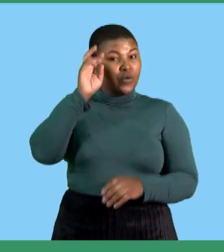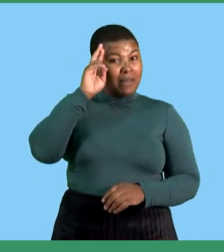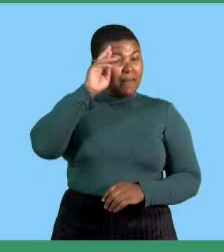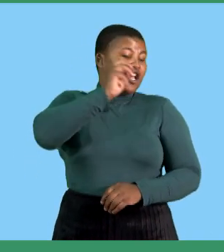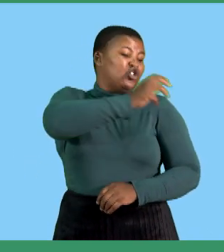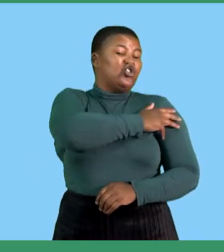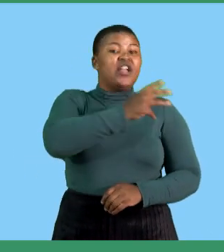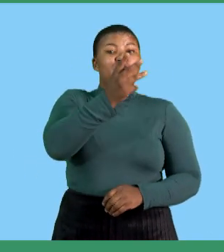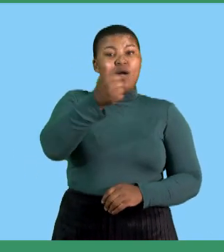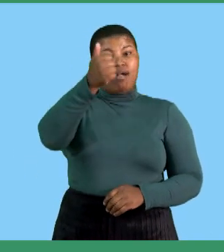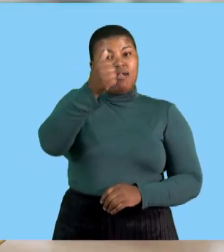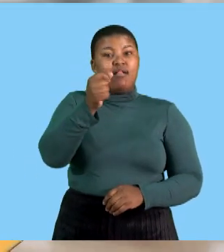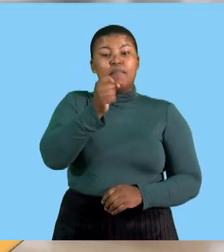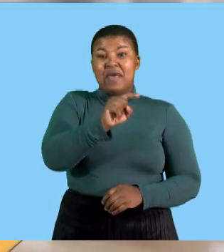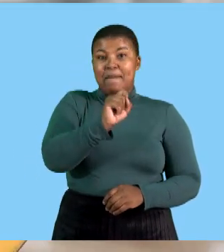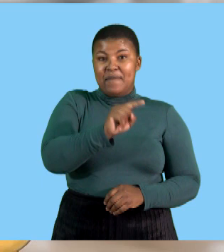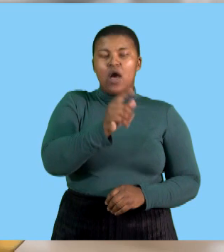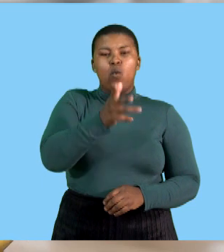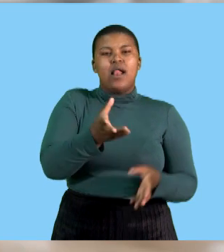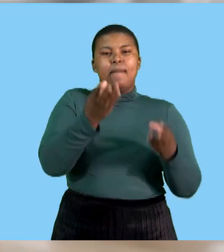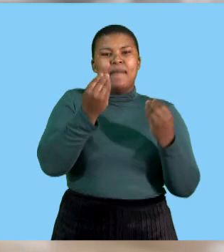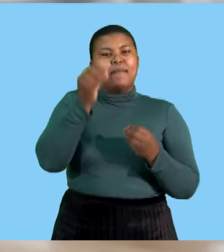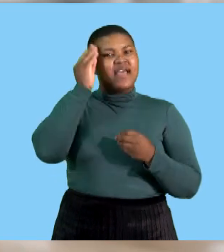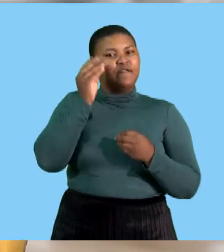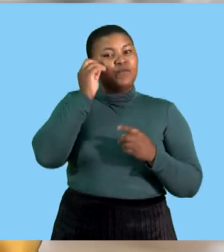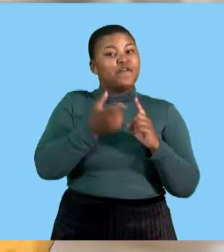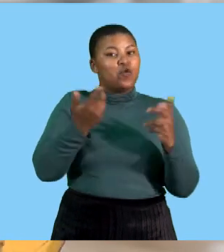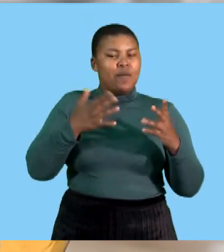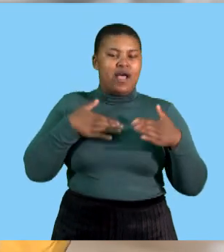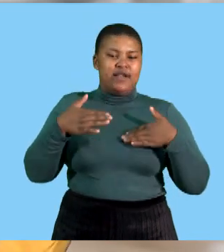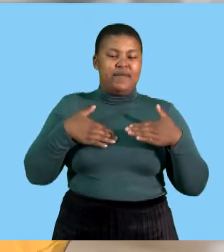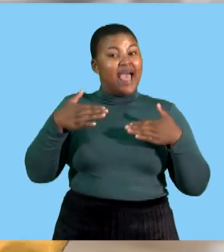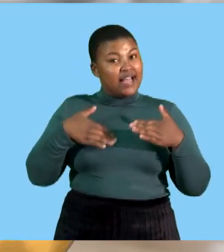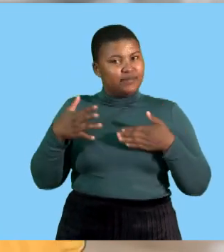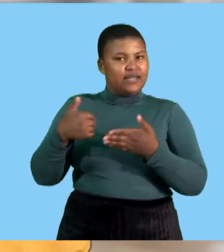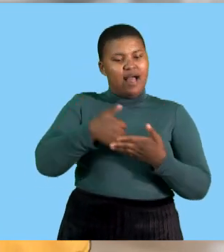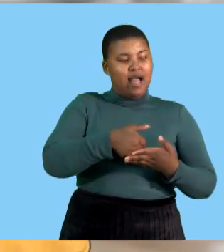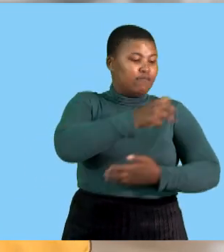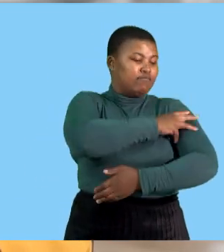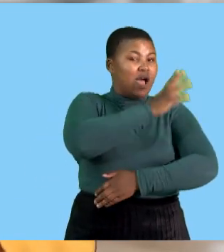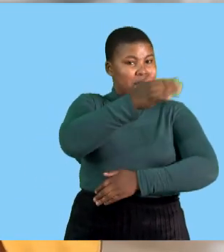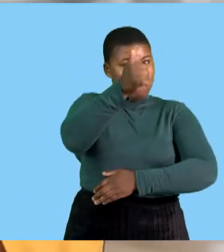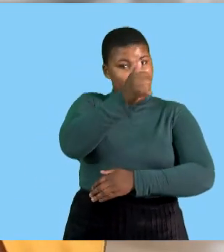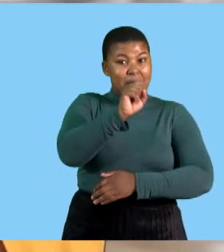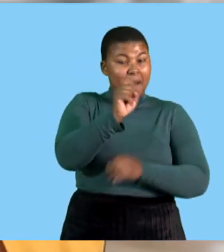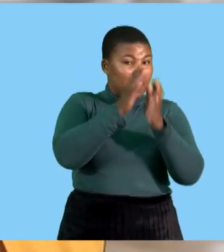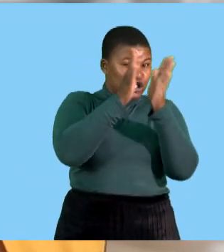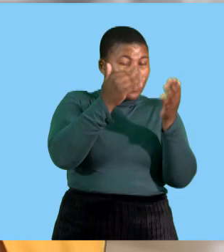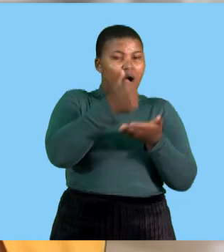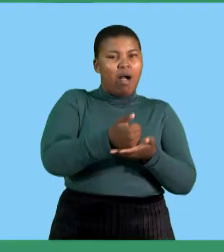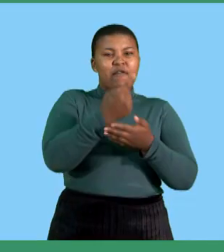management function will get the information from admin function to make their decisions. We can also say that the general